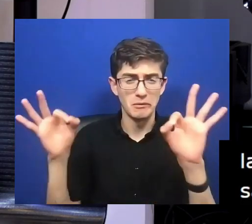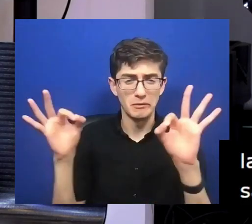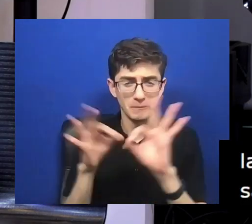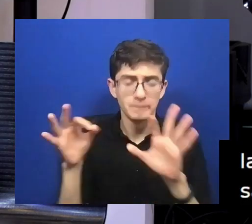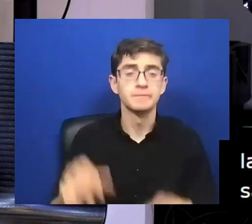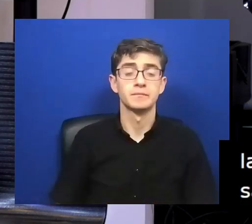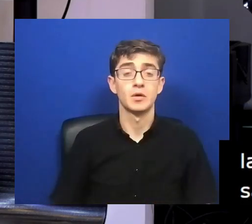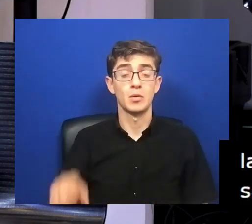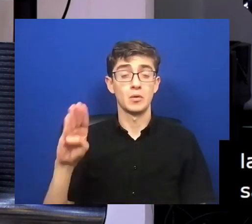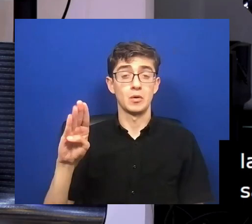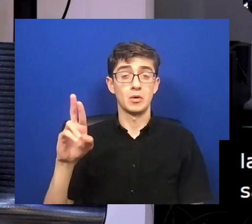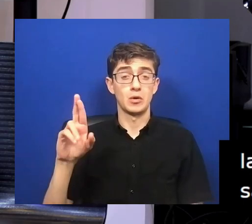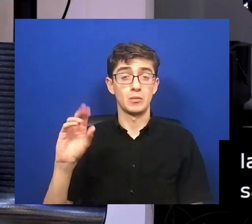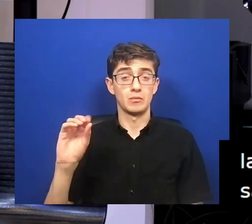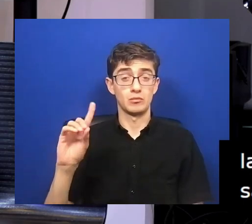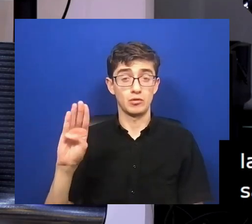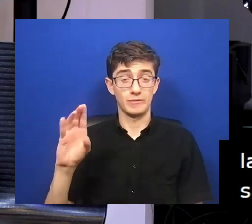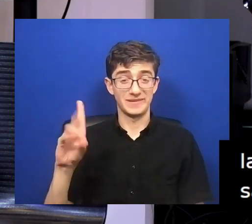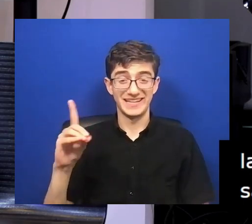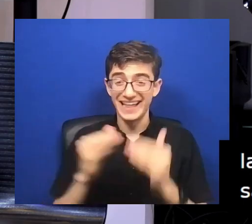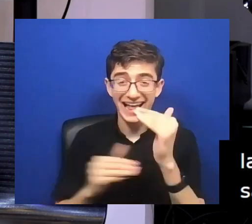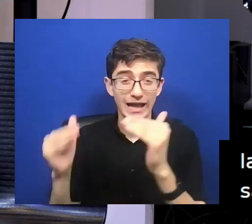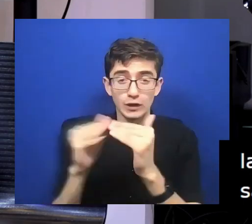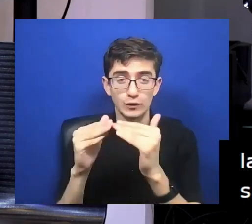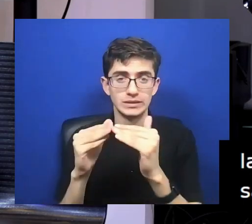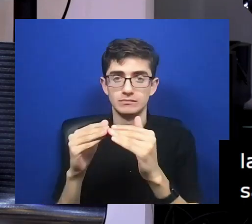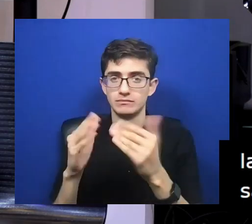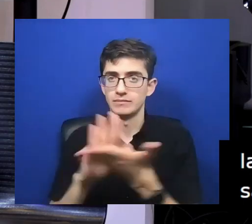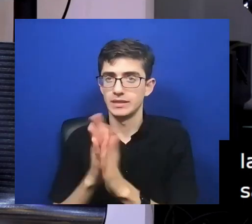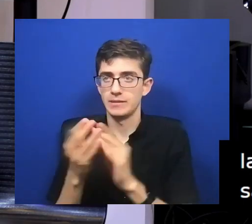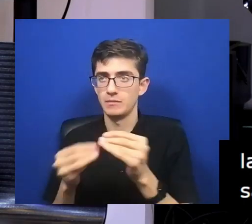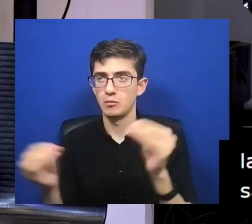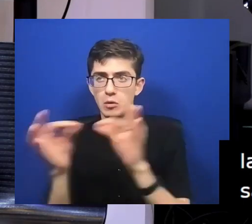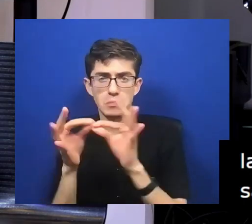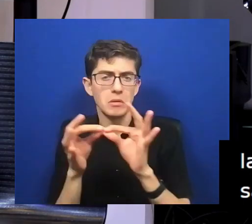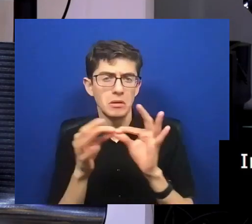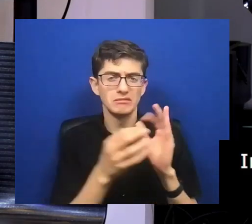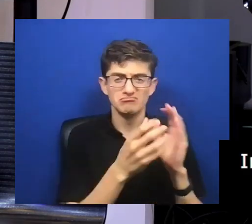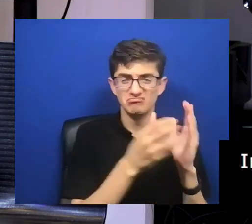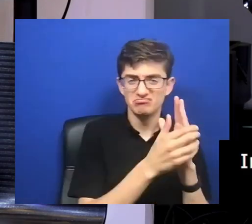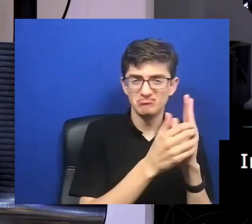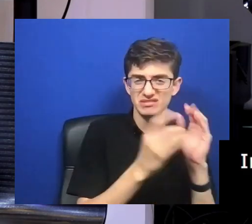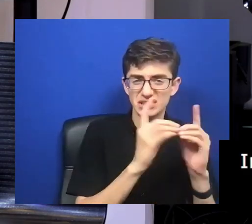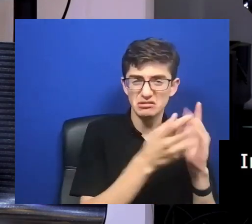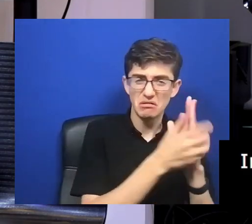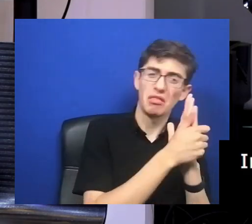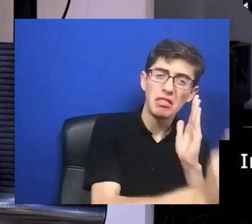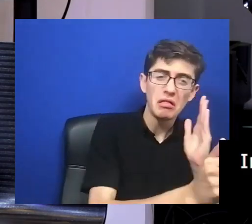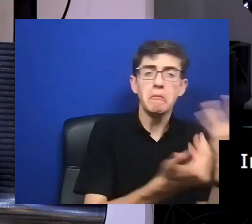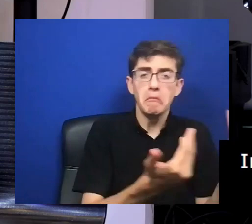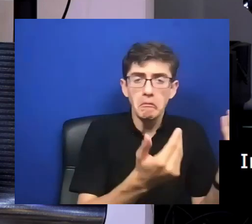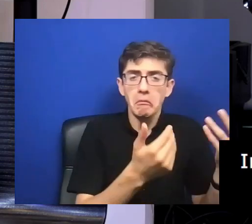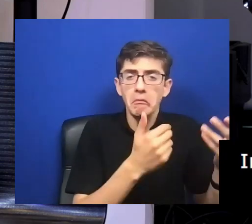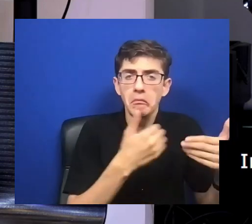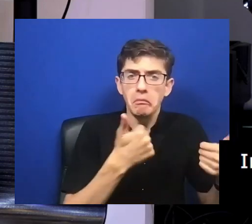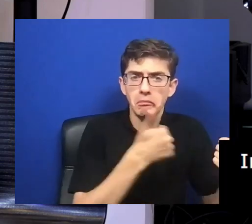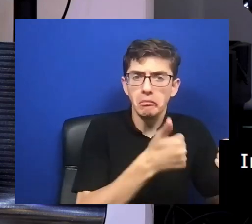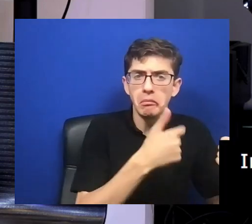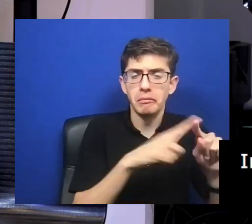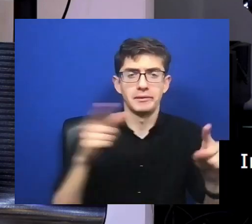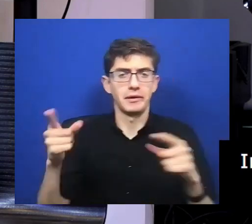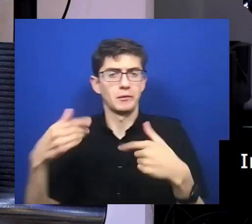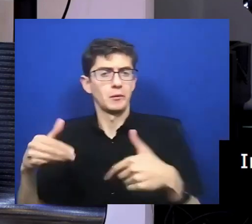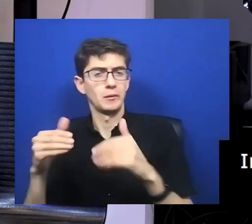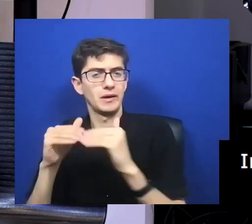literacy became a big issue for us. In 2020, we started raising private funds to